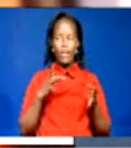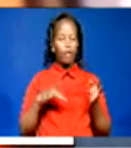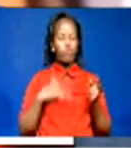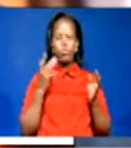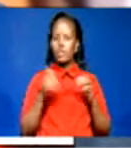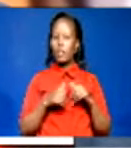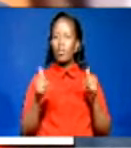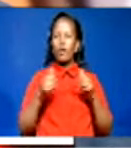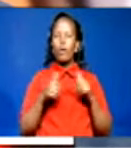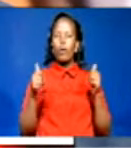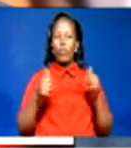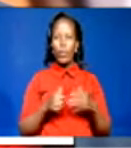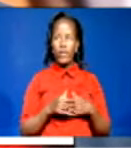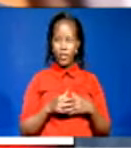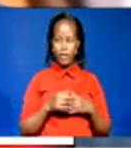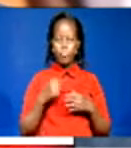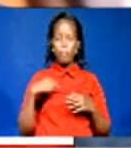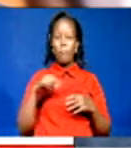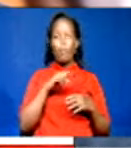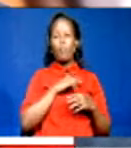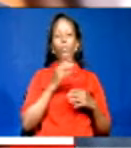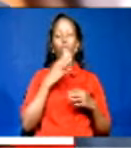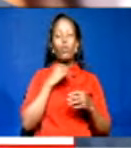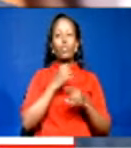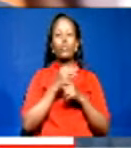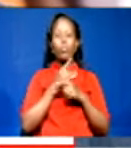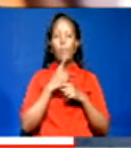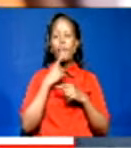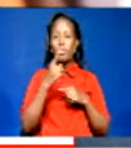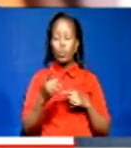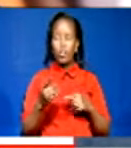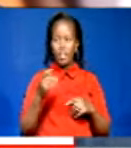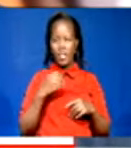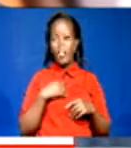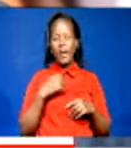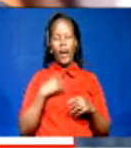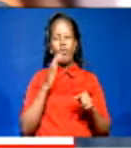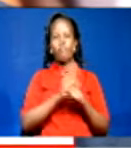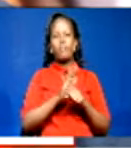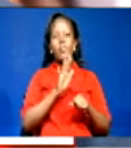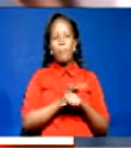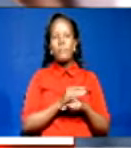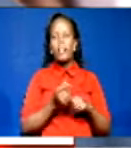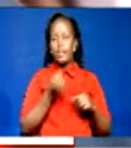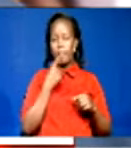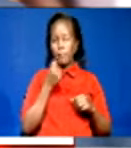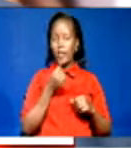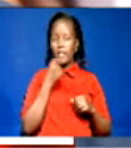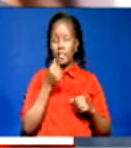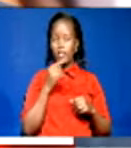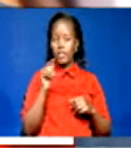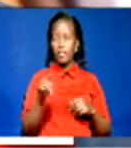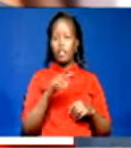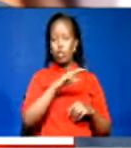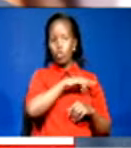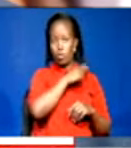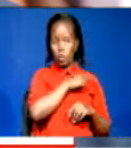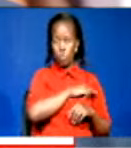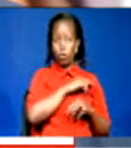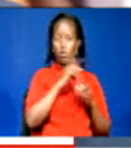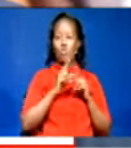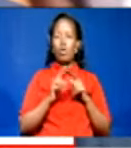kutarikishia vile tunaweza pata zaidi ya dawa katika hospitali hii. Na vile tunaweza